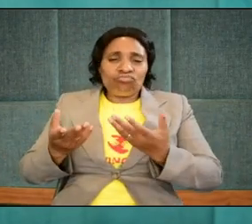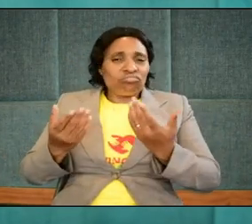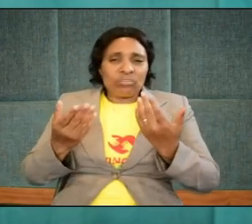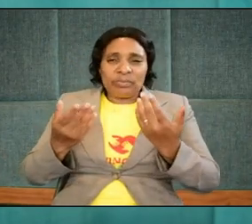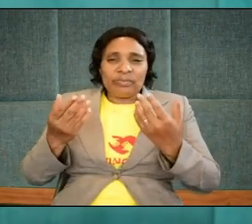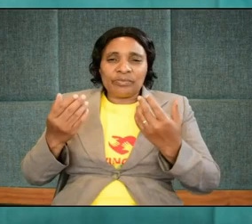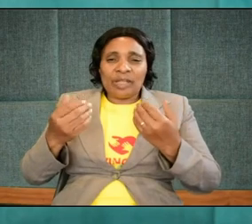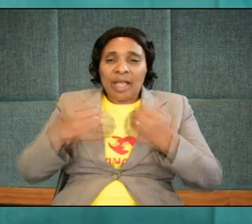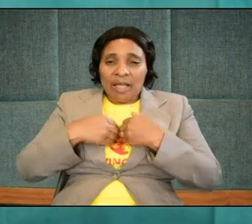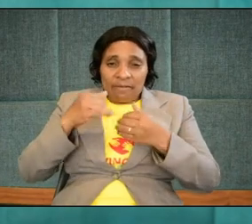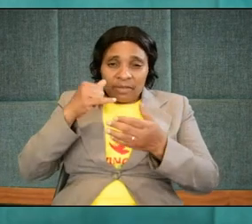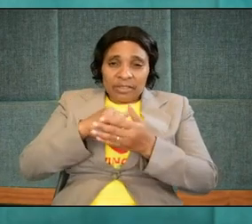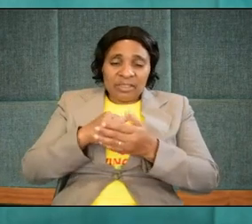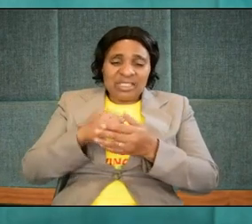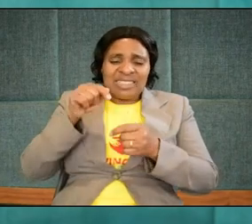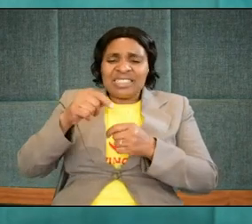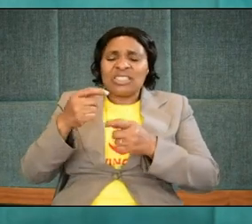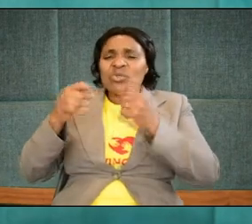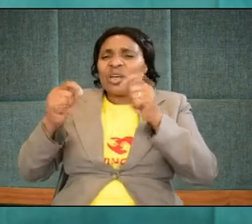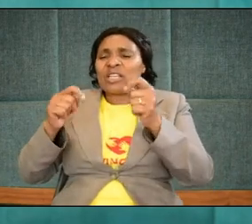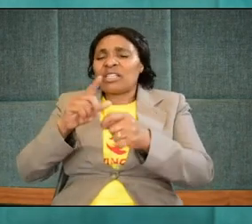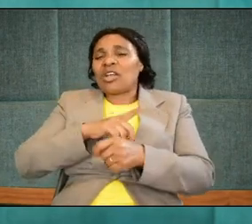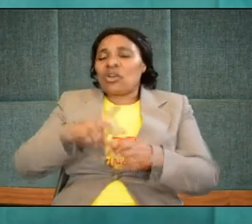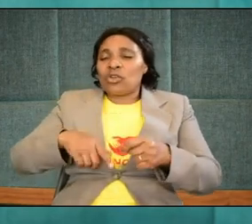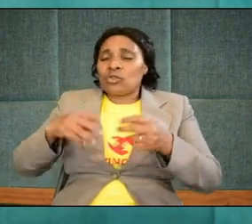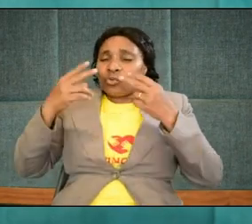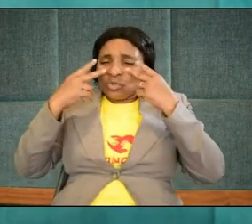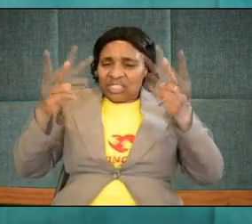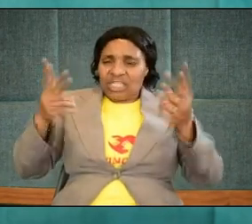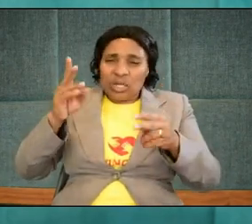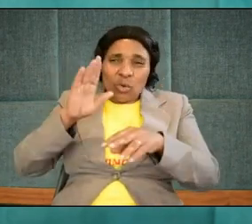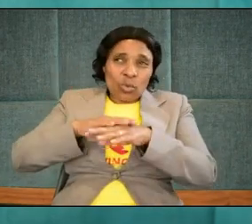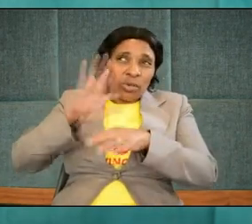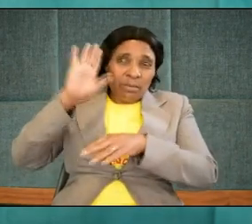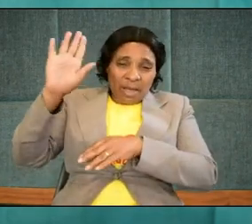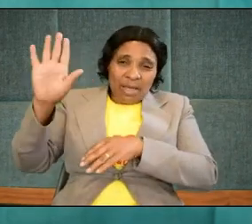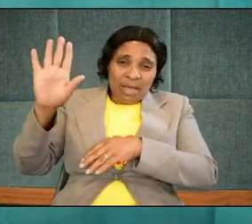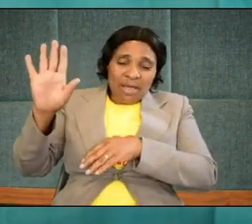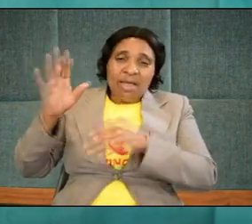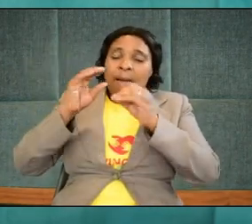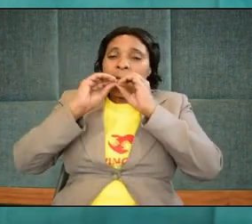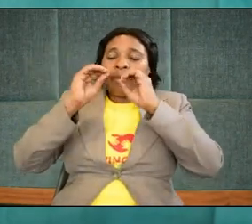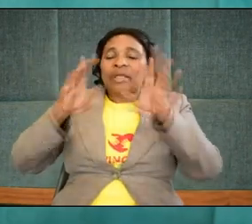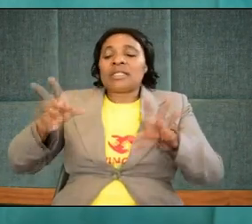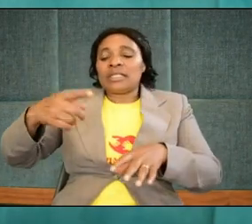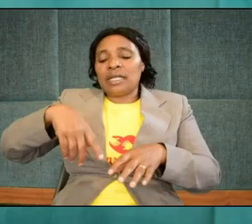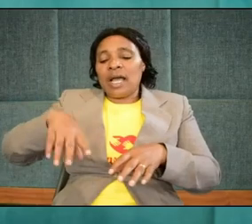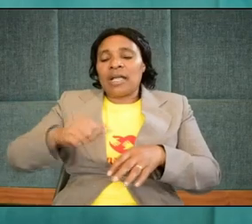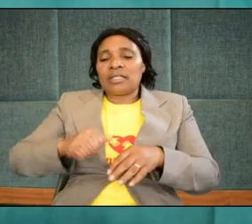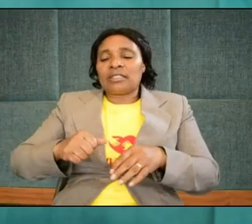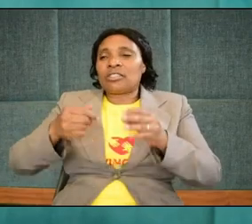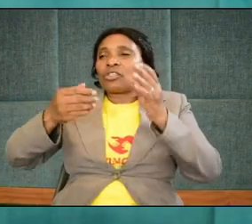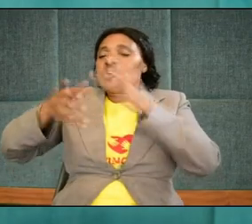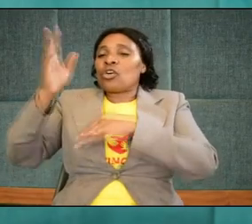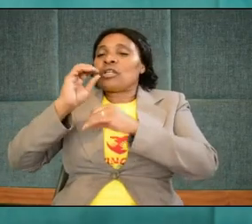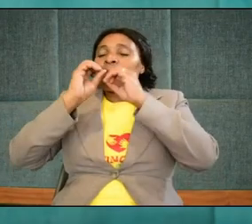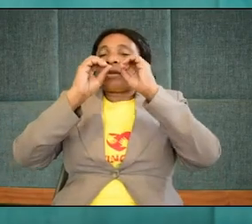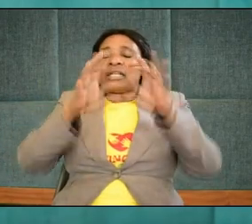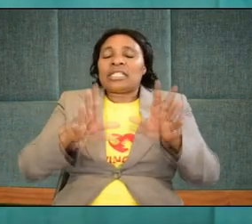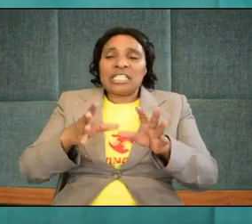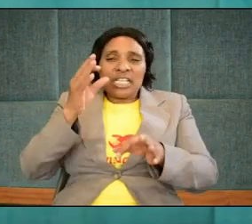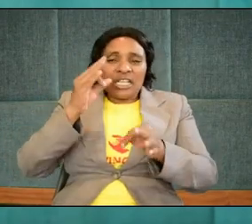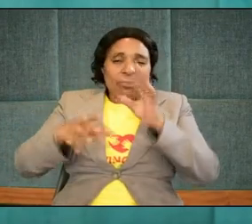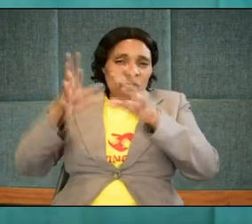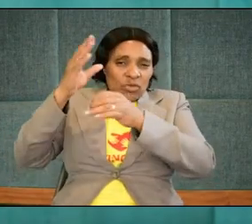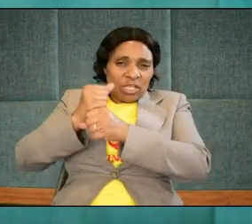we are testing the Lord to see that he is good. And blessed is us, the Lord promises blessings if we